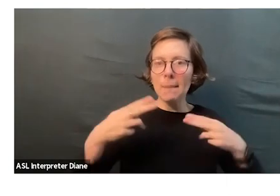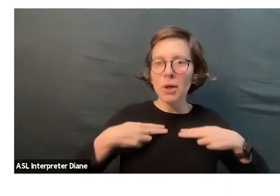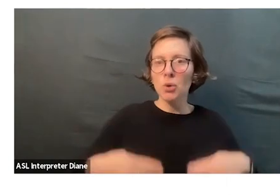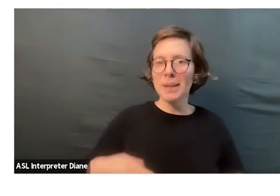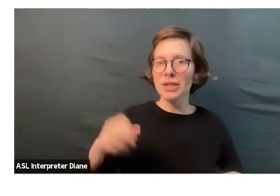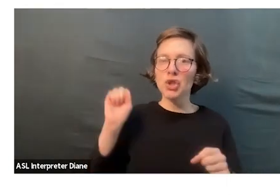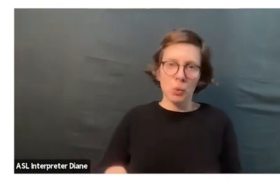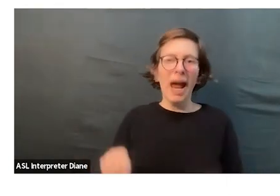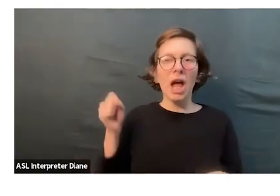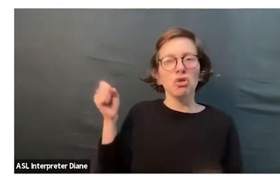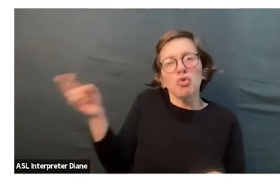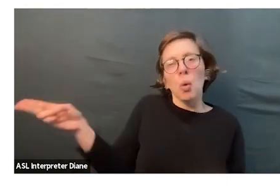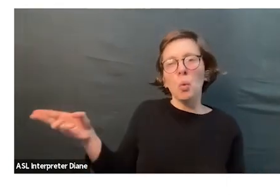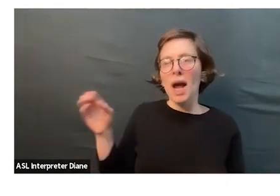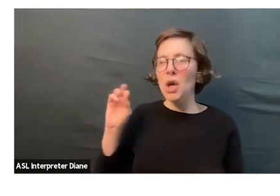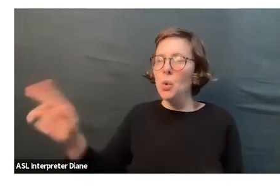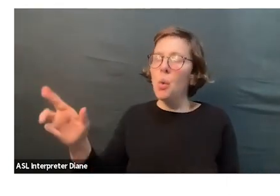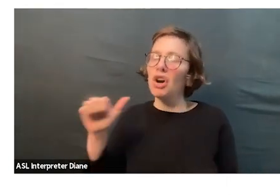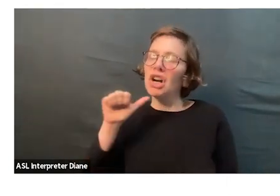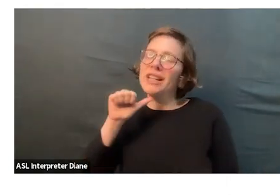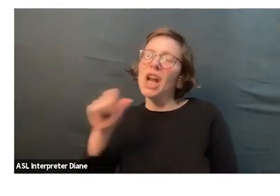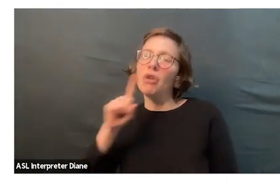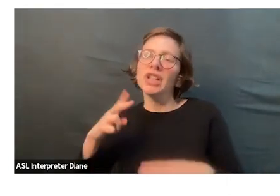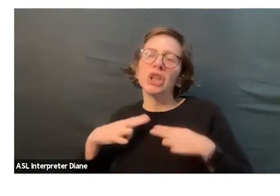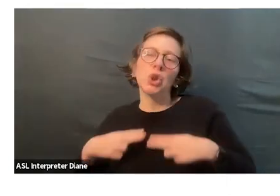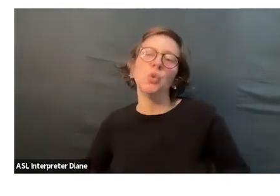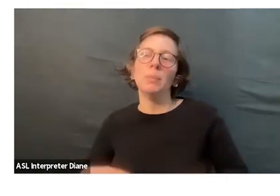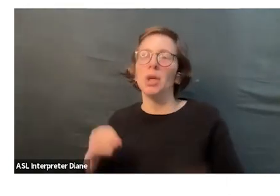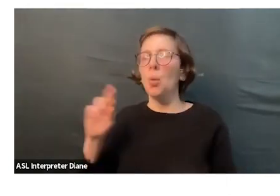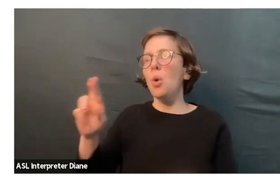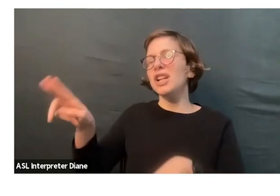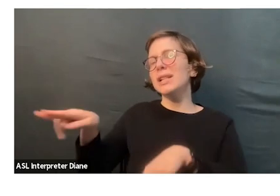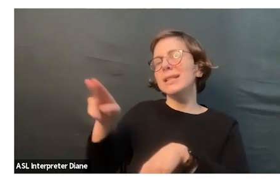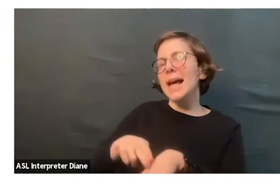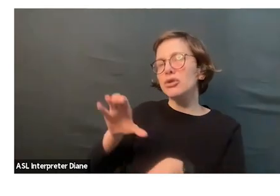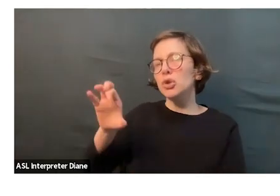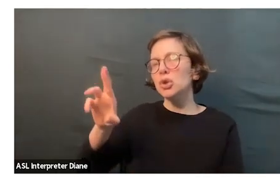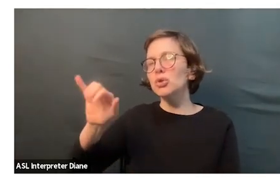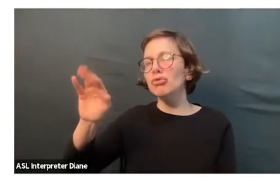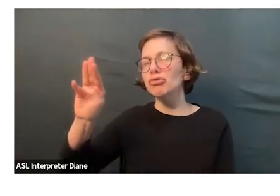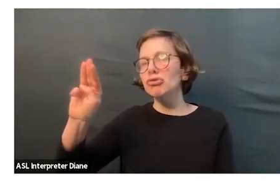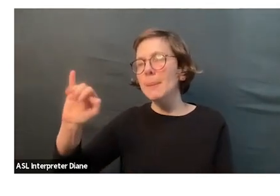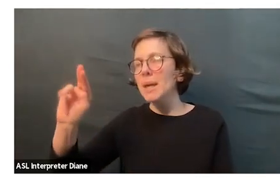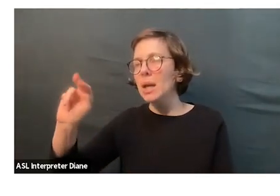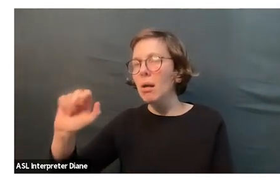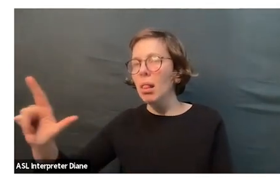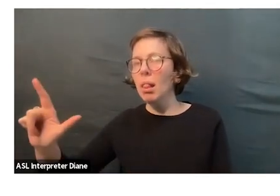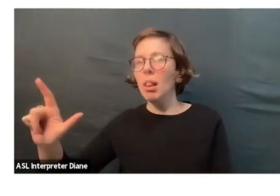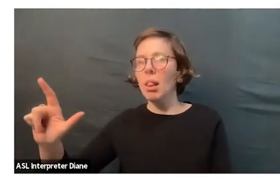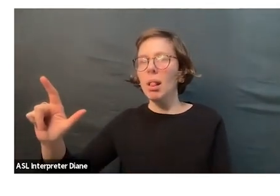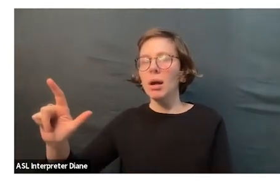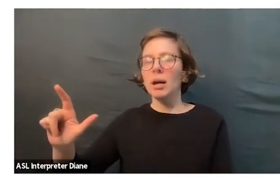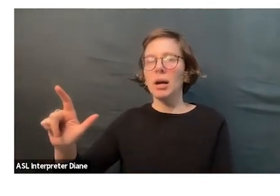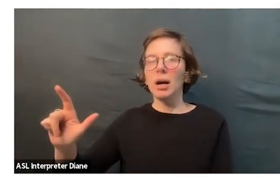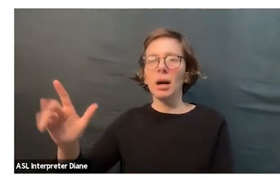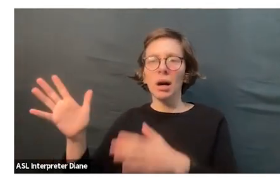the entire way that we think about privilege and what is allowed and what isn't allowed, even something like national